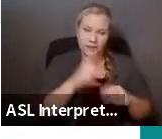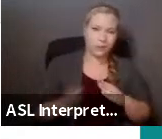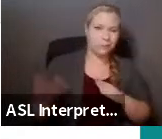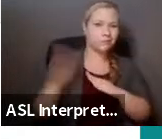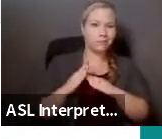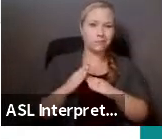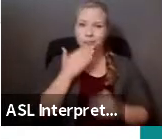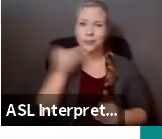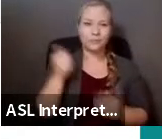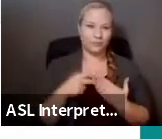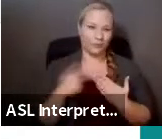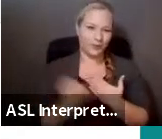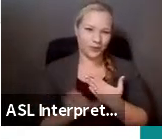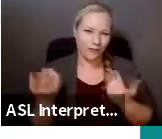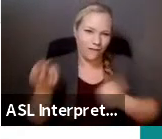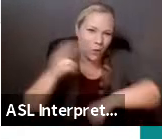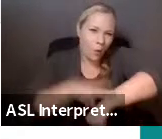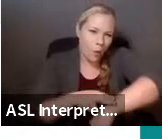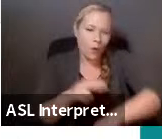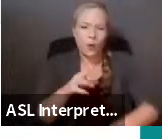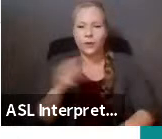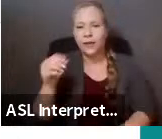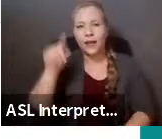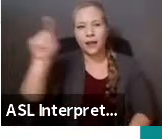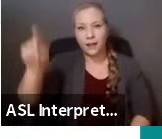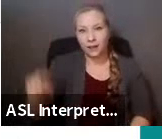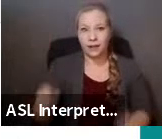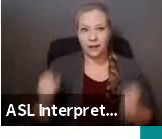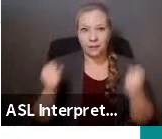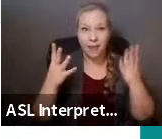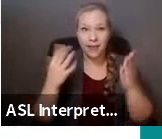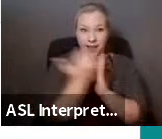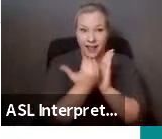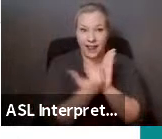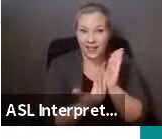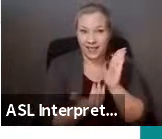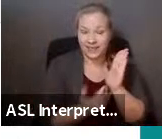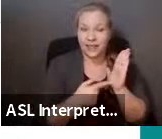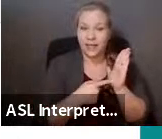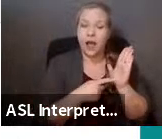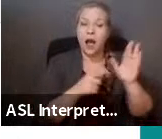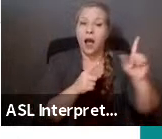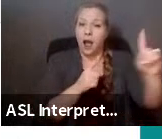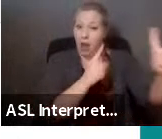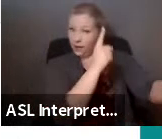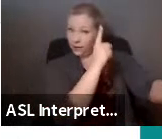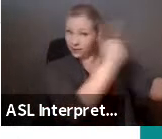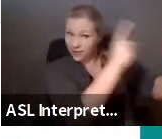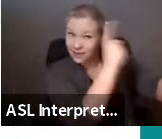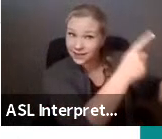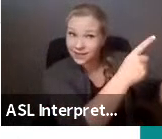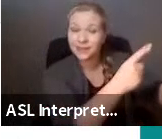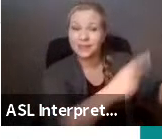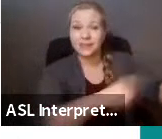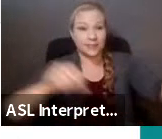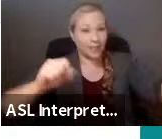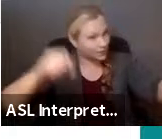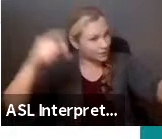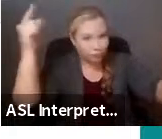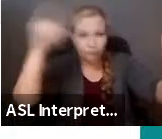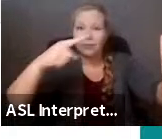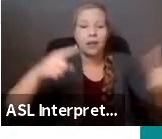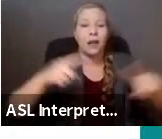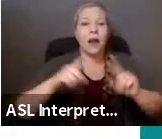it, but all of the kinds of things that are still in the intent statement. So a lot of work still be done. And this would